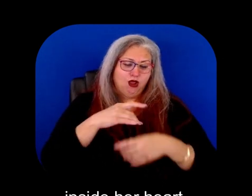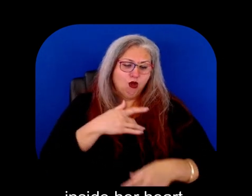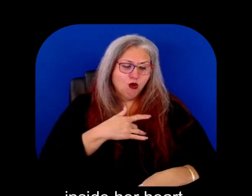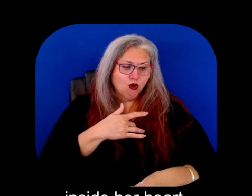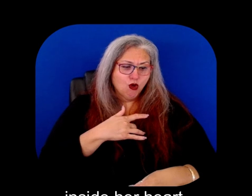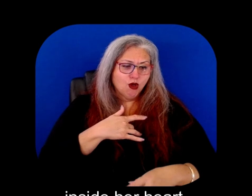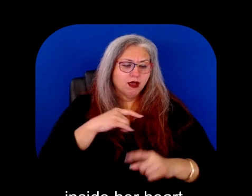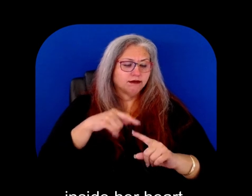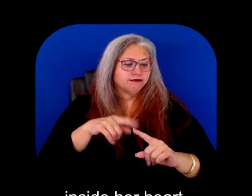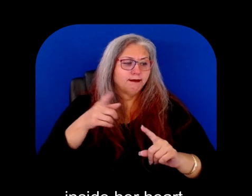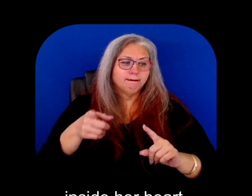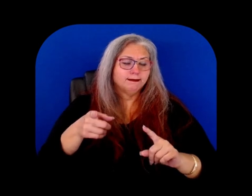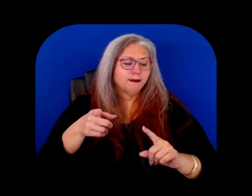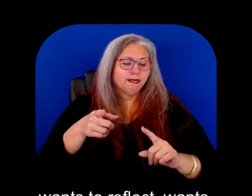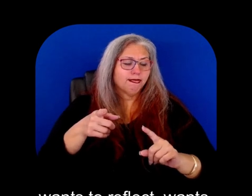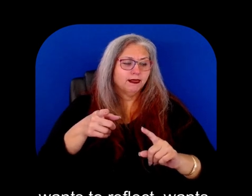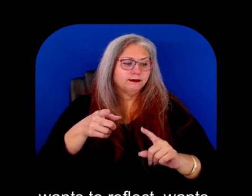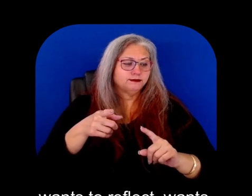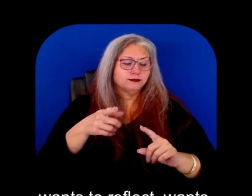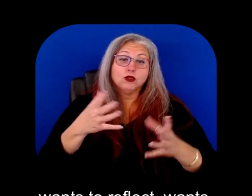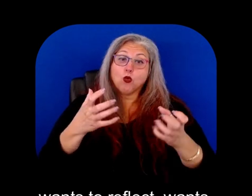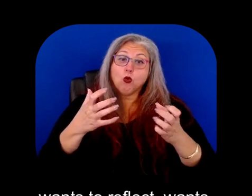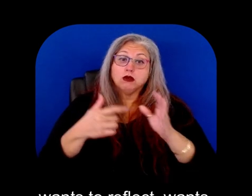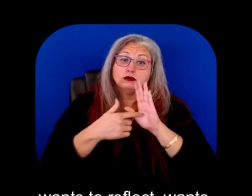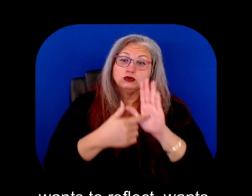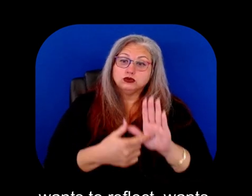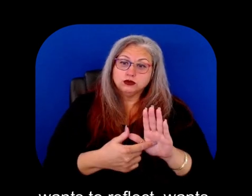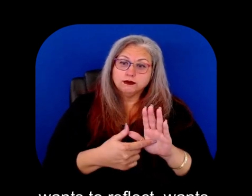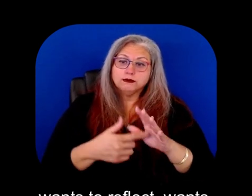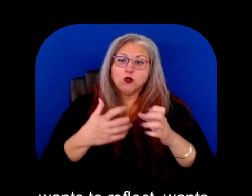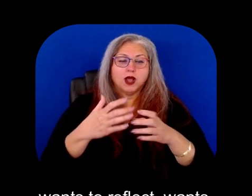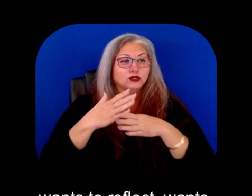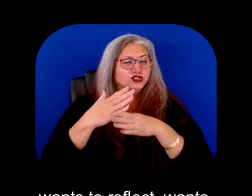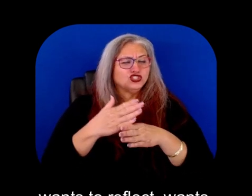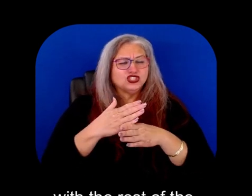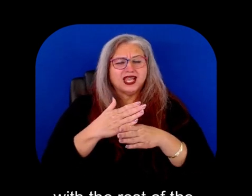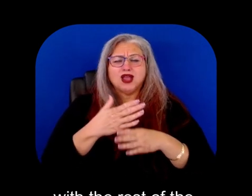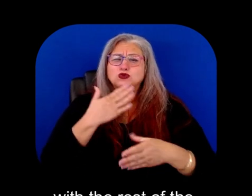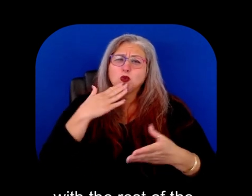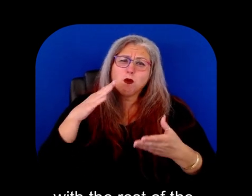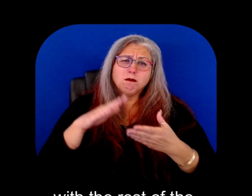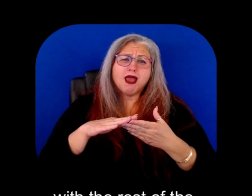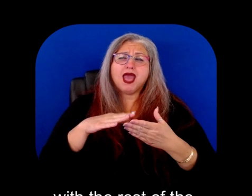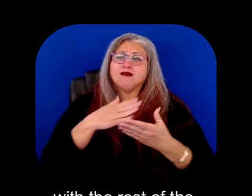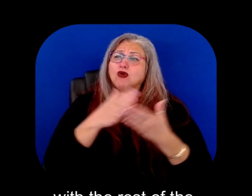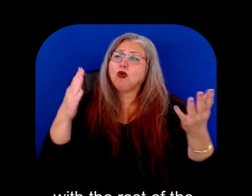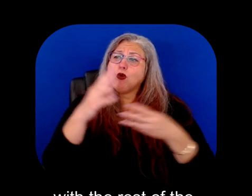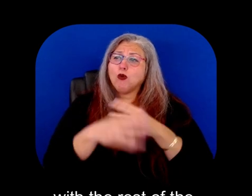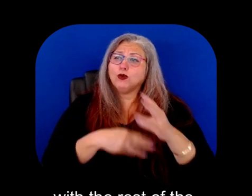heart that she wants to reflect, wants to share so badly with the rest of the